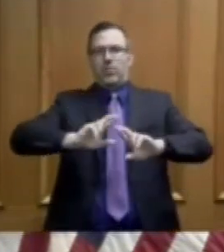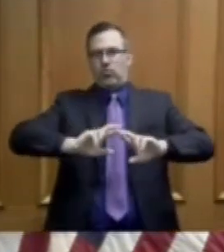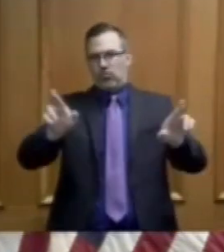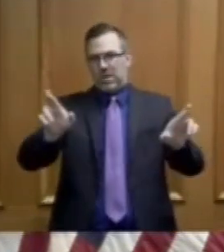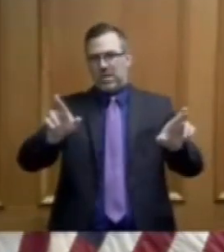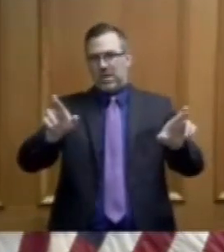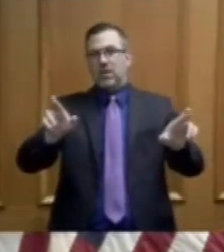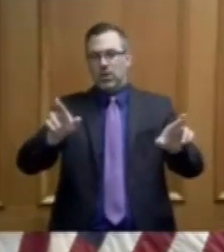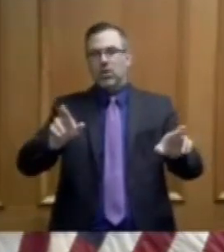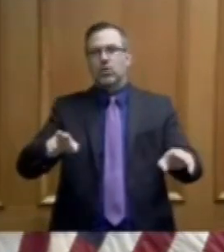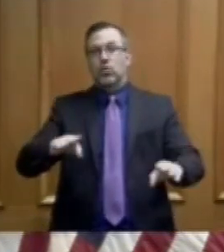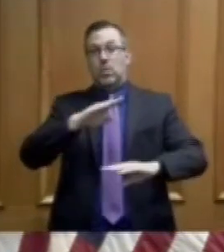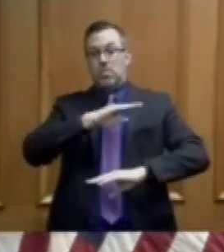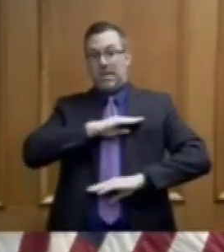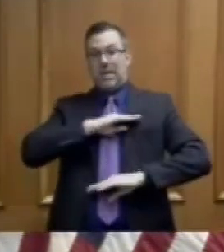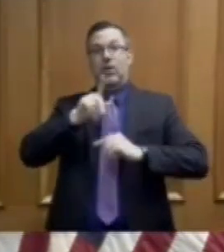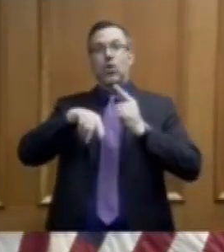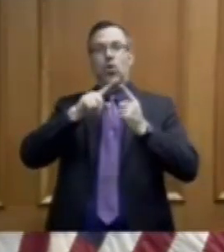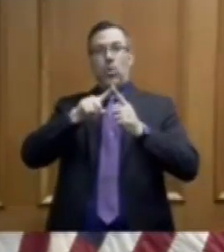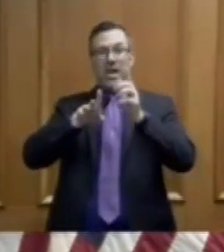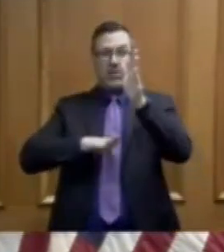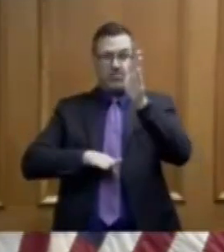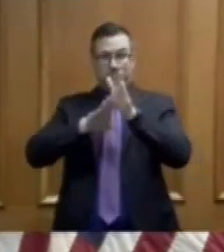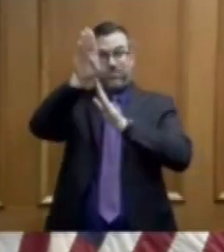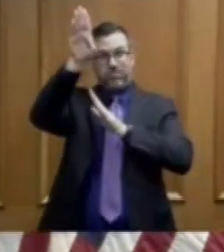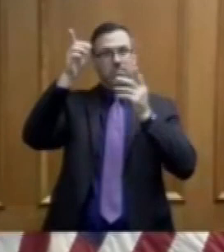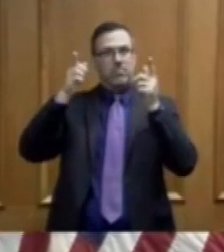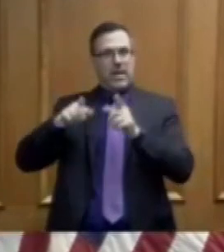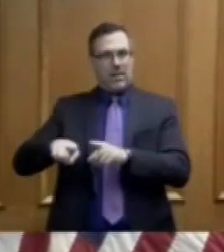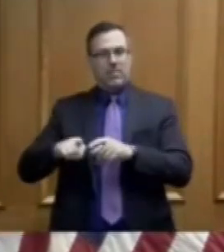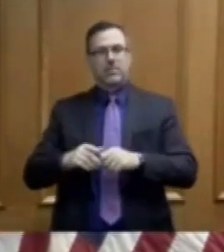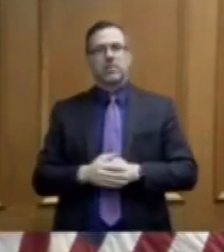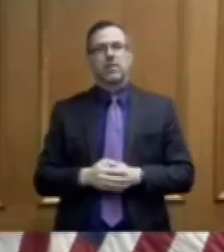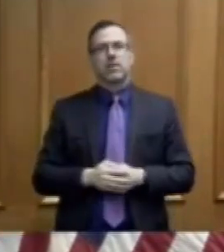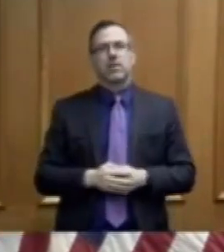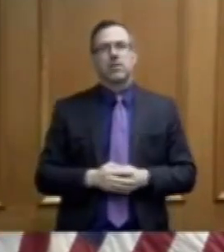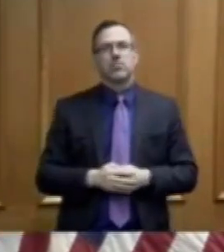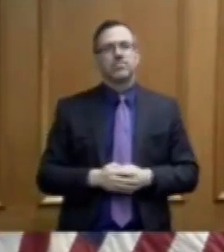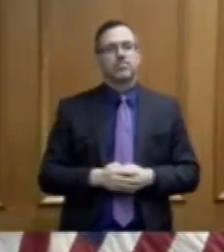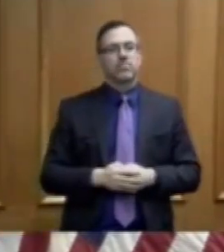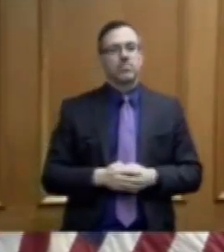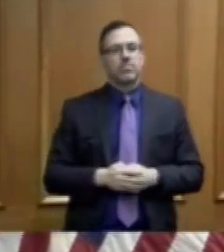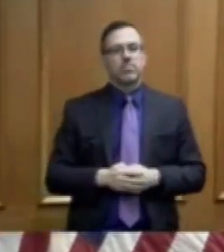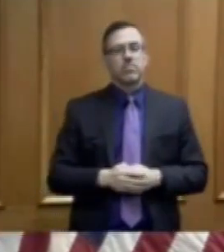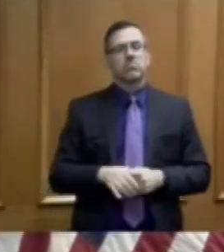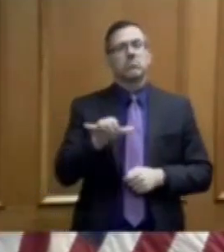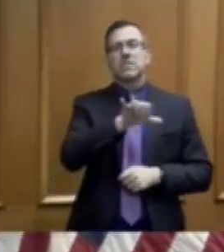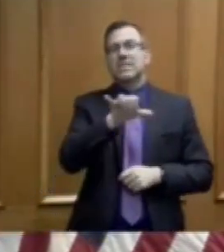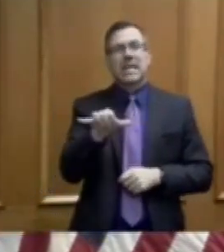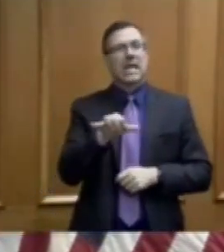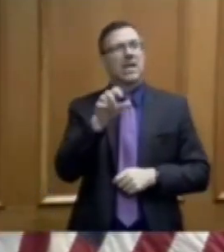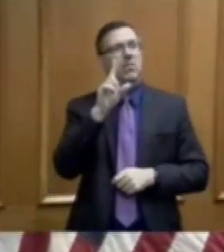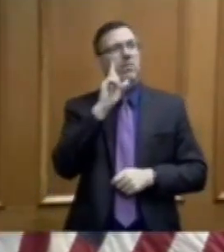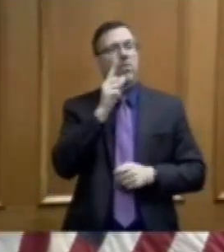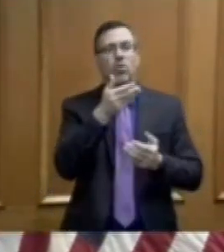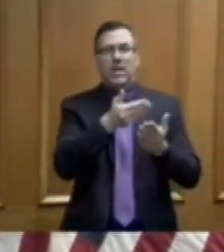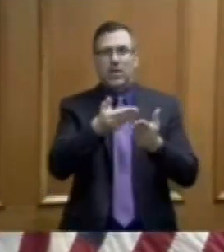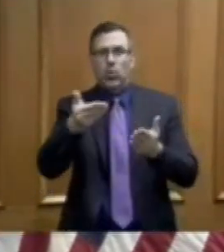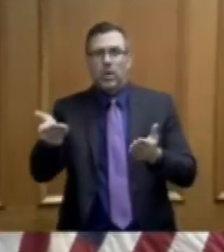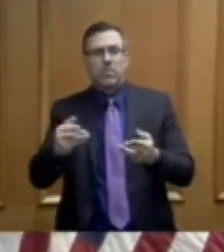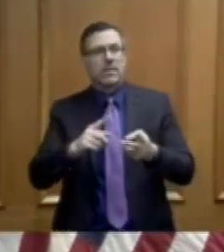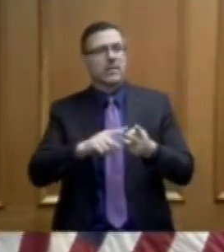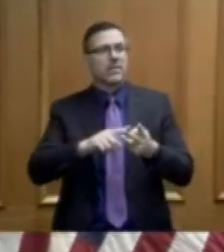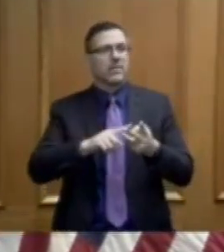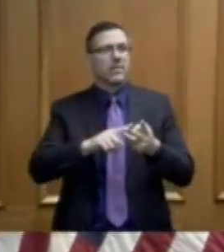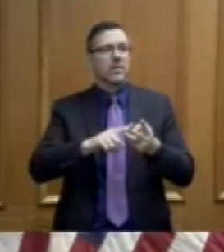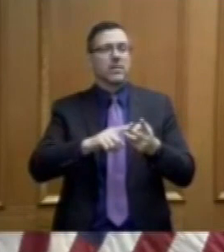that current shortage. That would be true also of equipment, of staffing